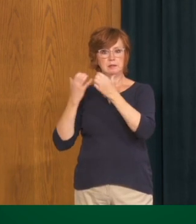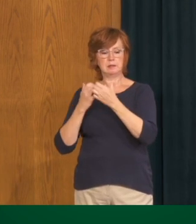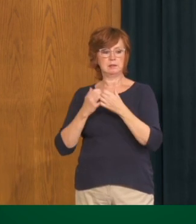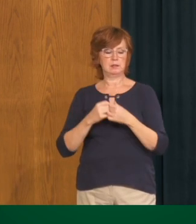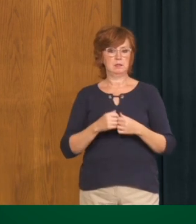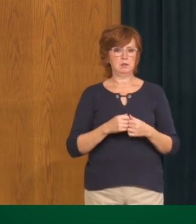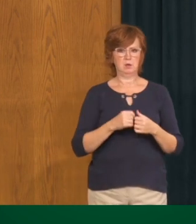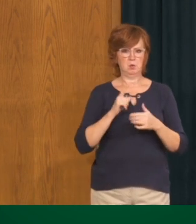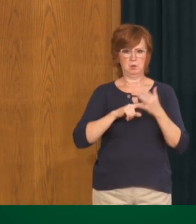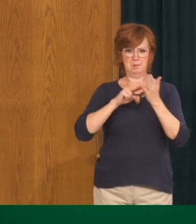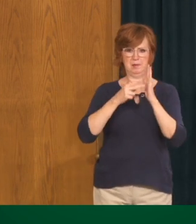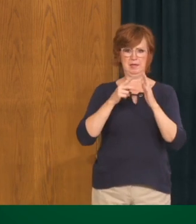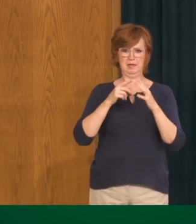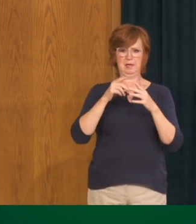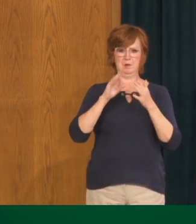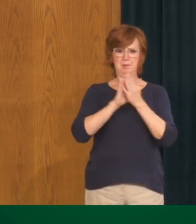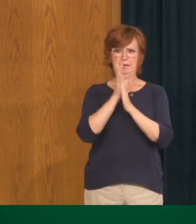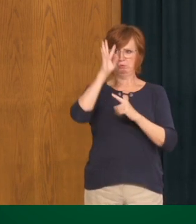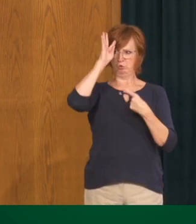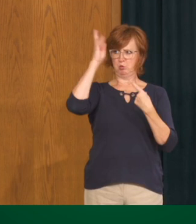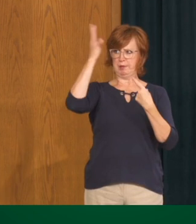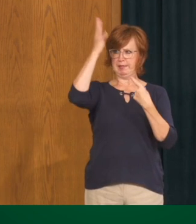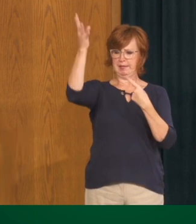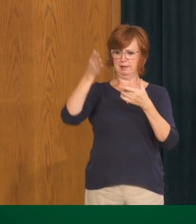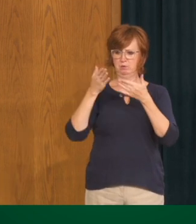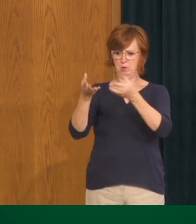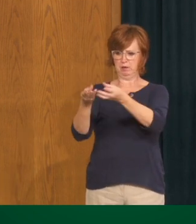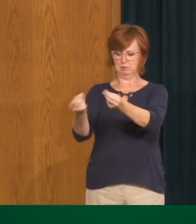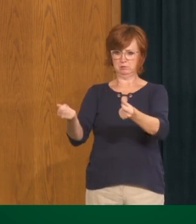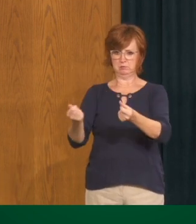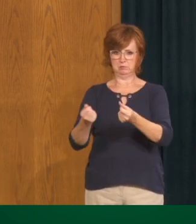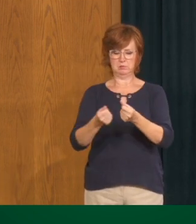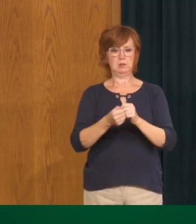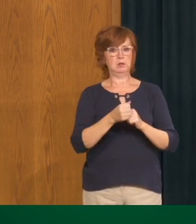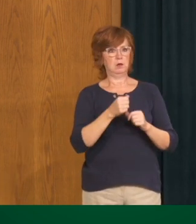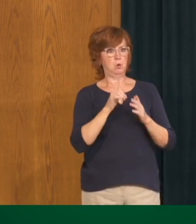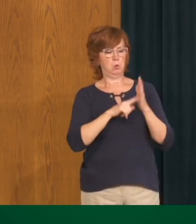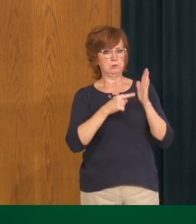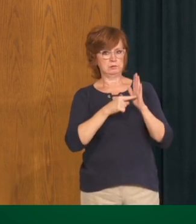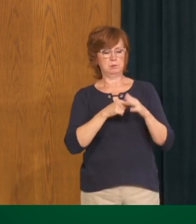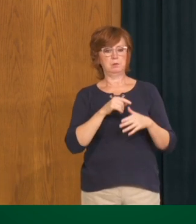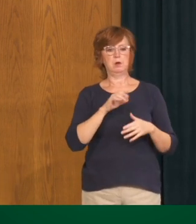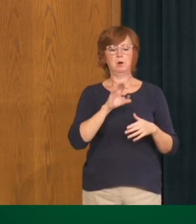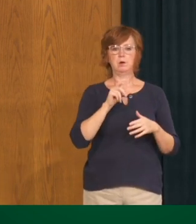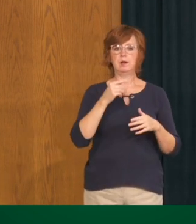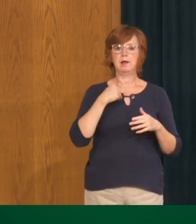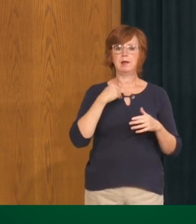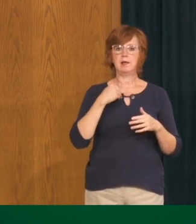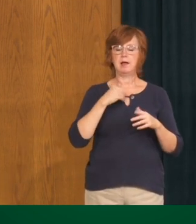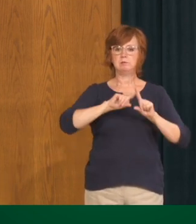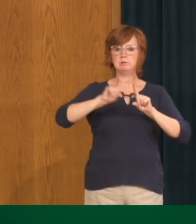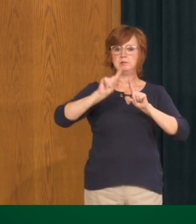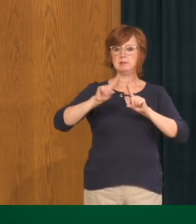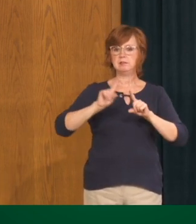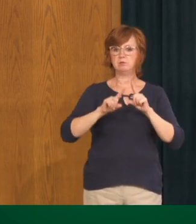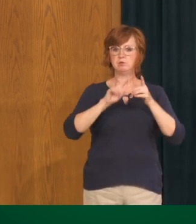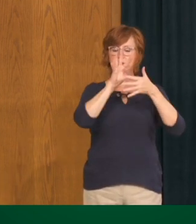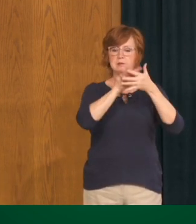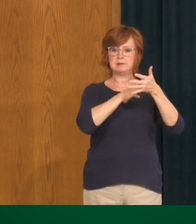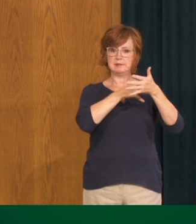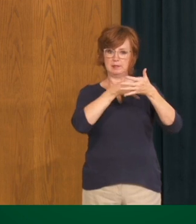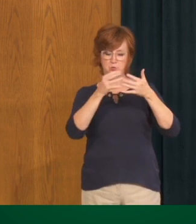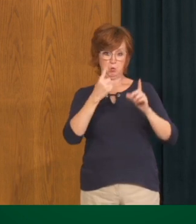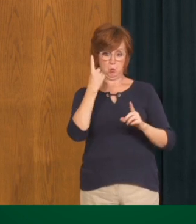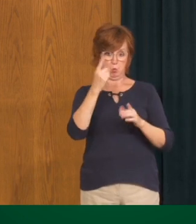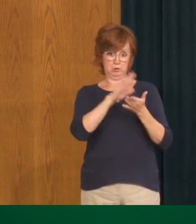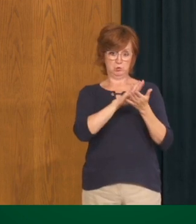know of one that's going to be implementing block scheduling, right, and different semesters. And so to ensure that